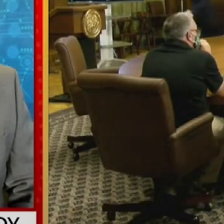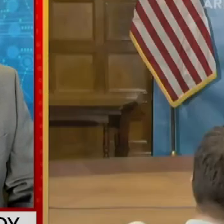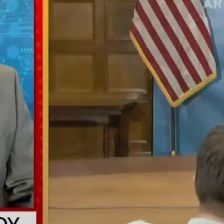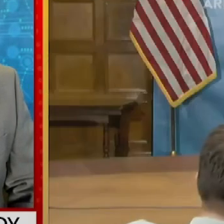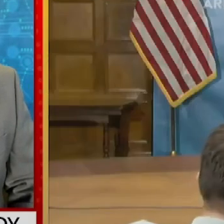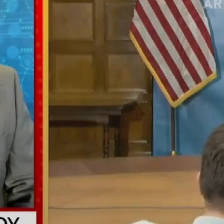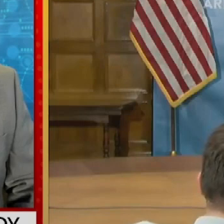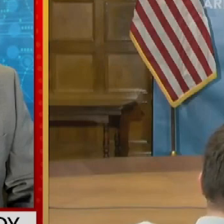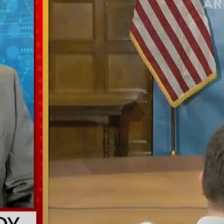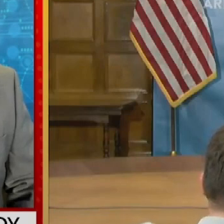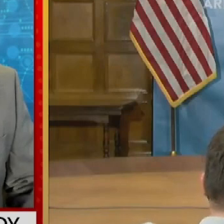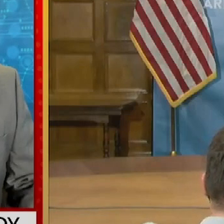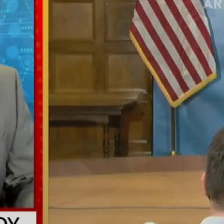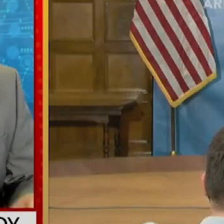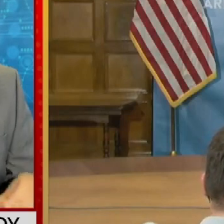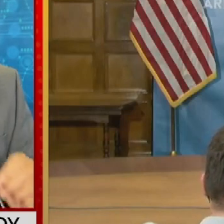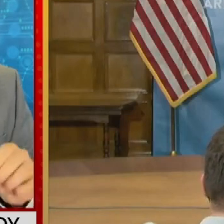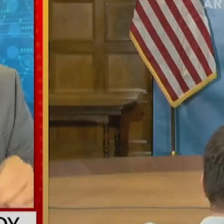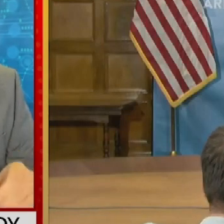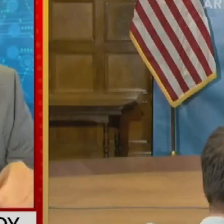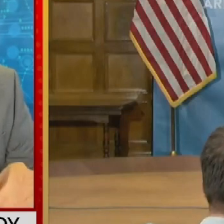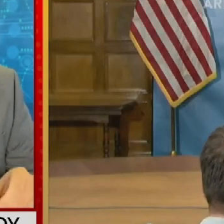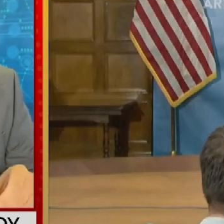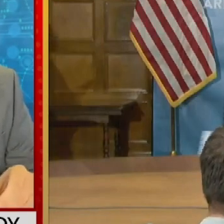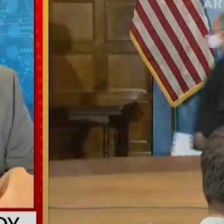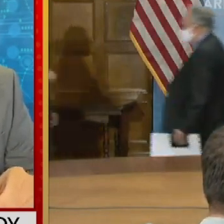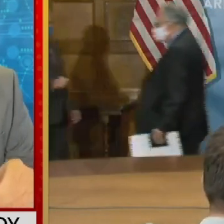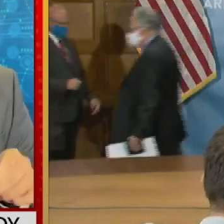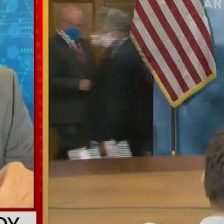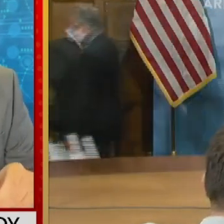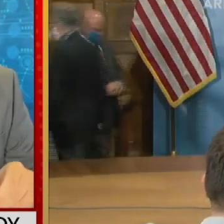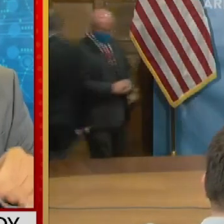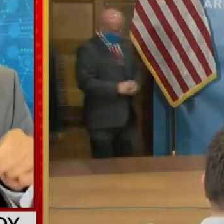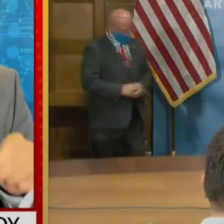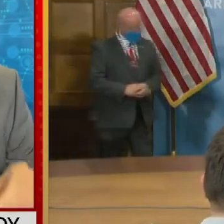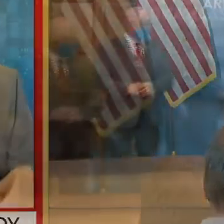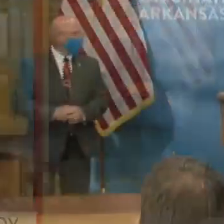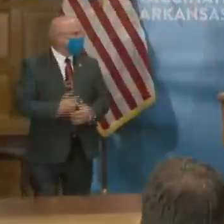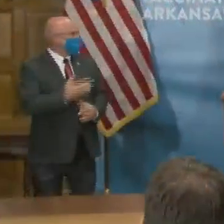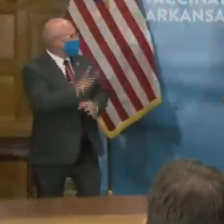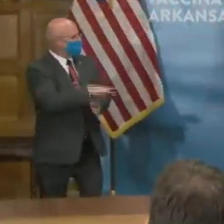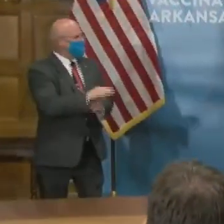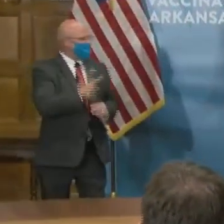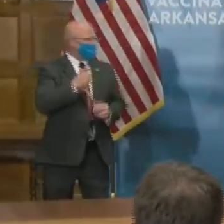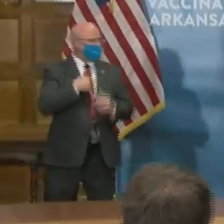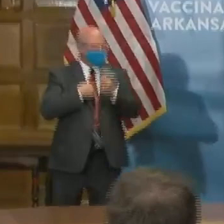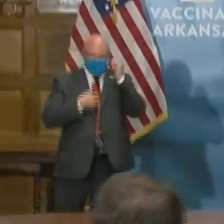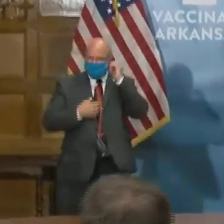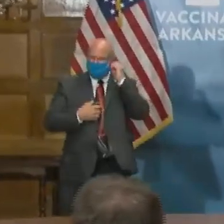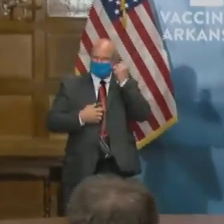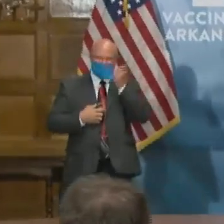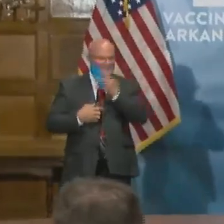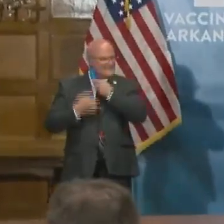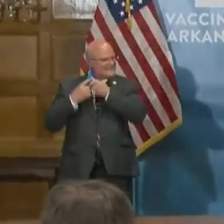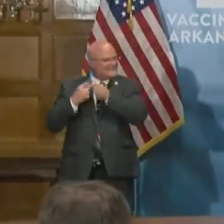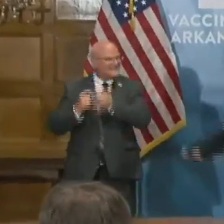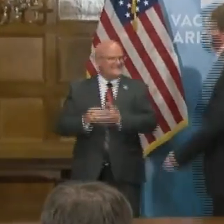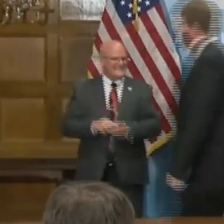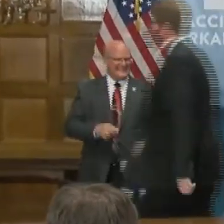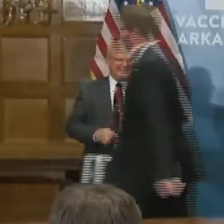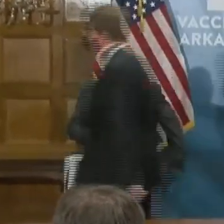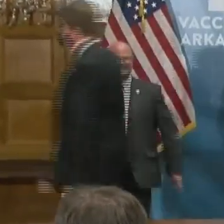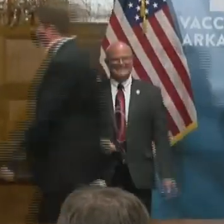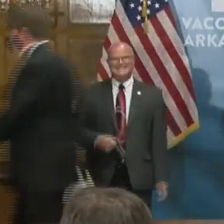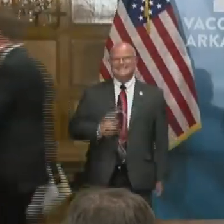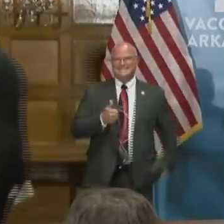his hospital, including no ICU beds available for most of the day yesterday. Let's listen in to Governor